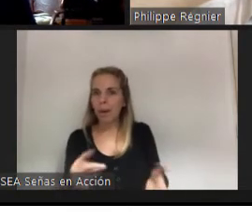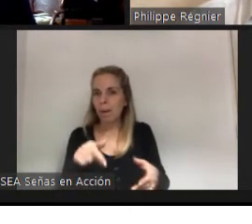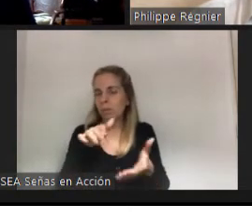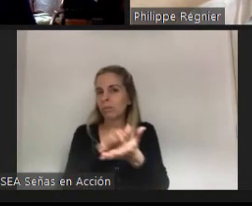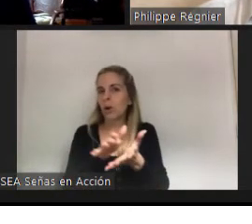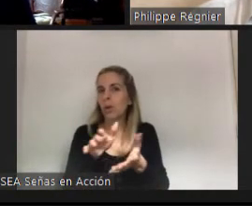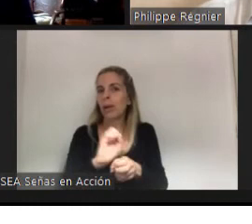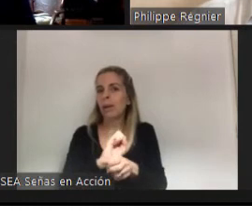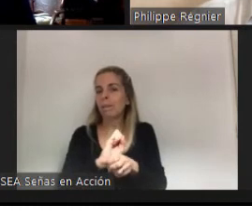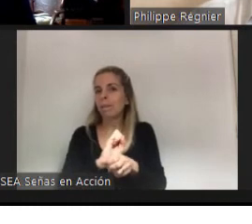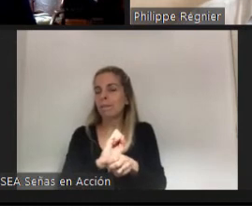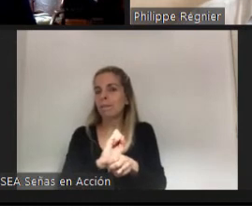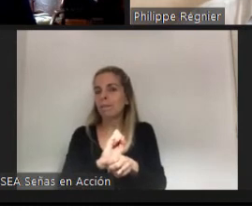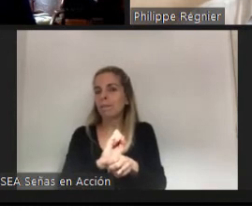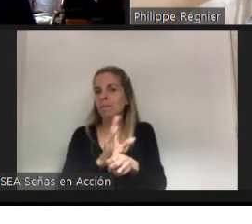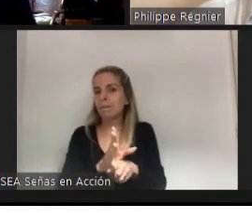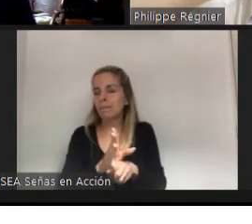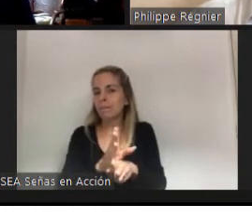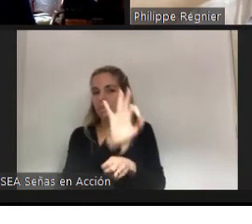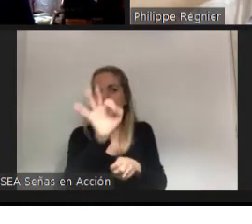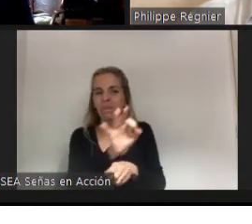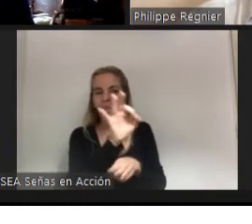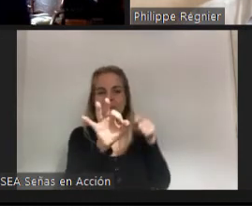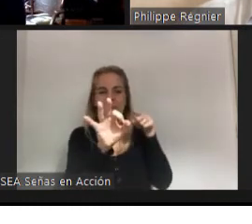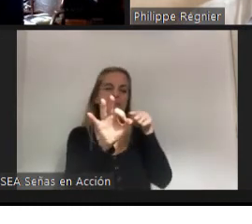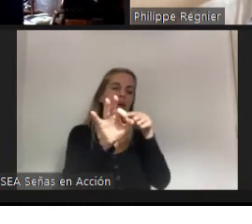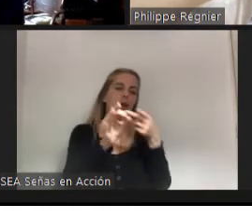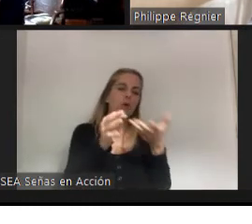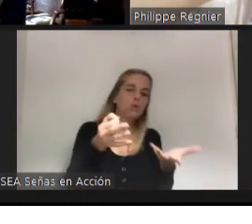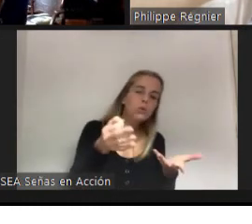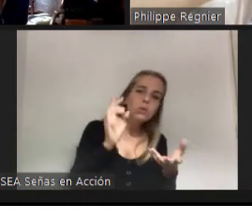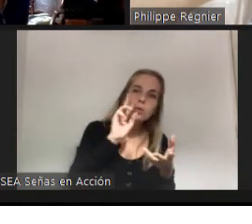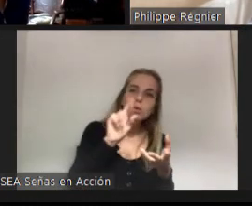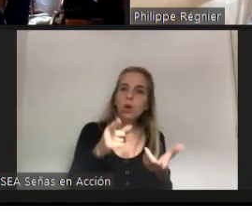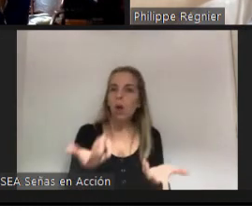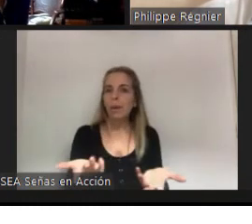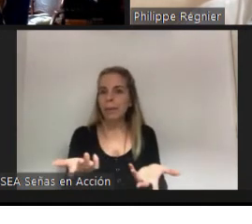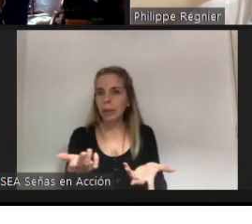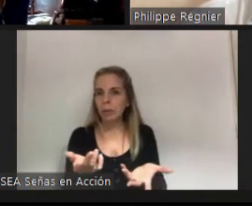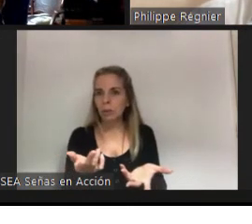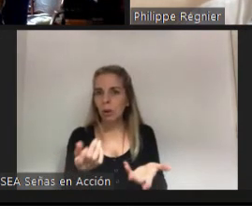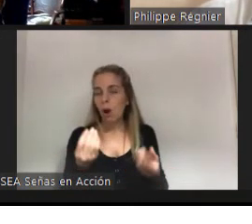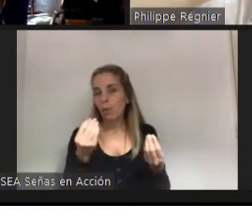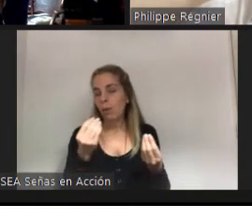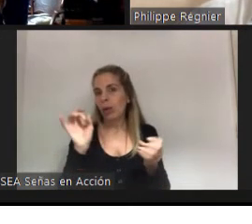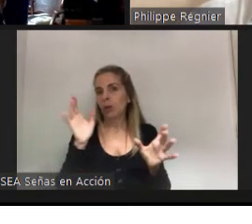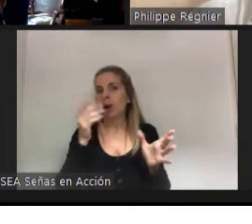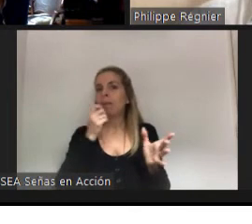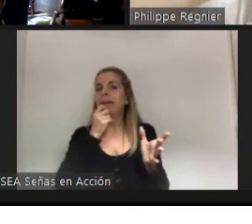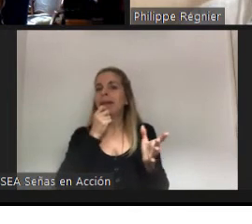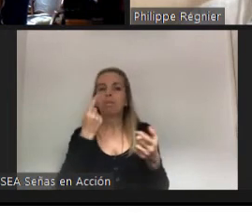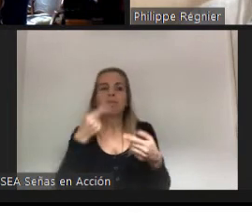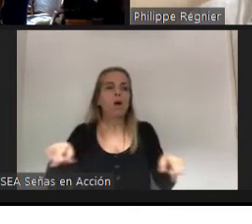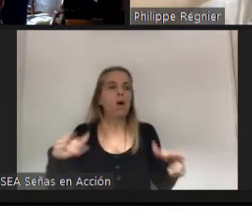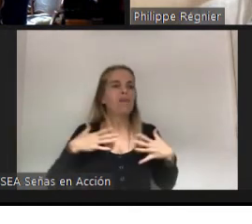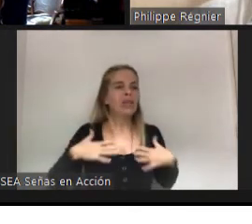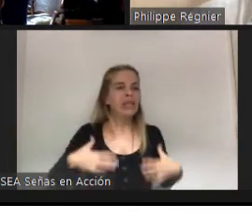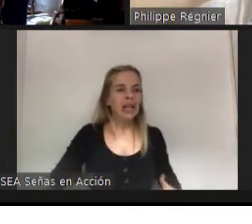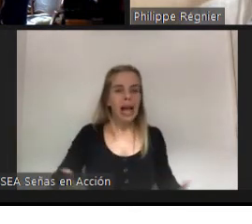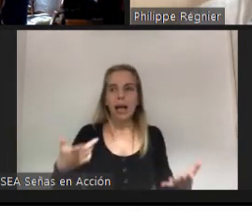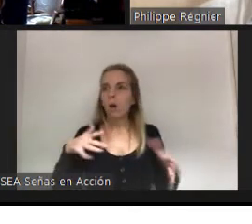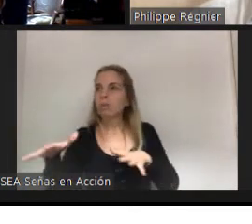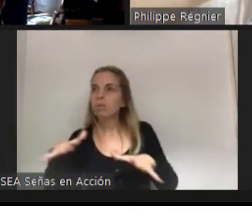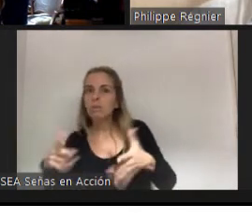that today, in connection to this bug, I mean, we always are confronted not just with the physical realm, but with